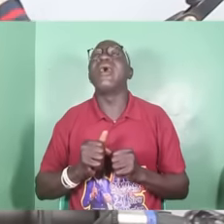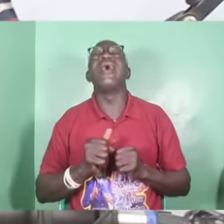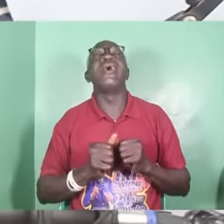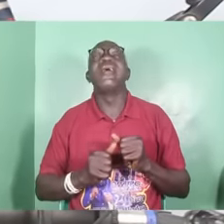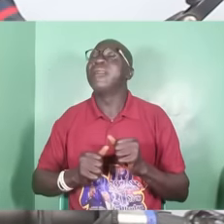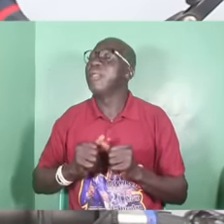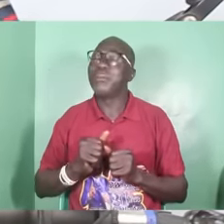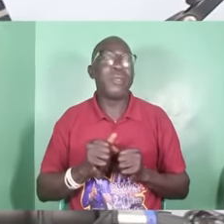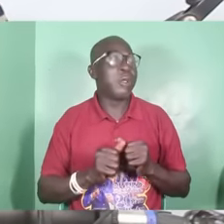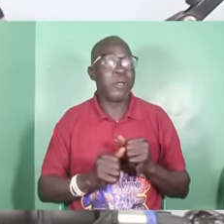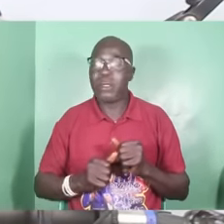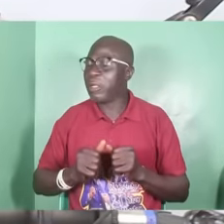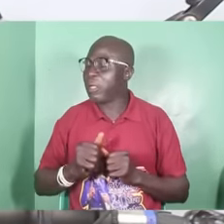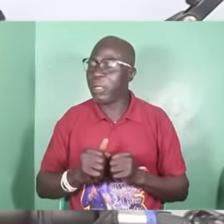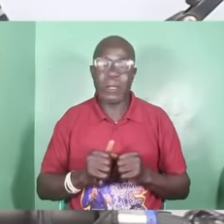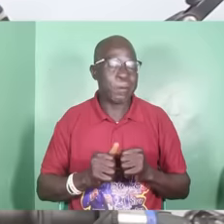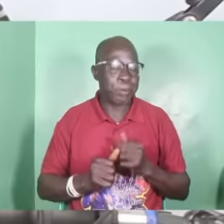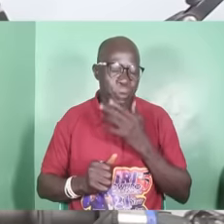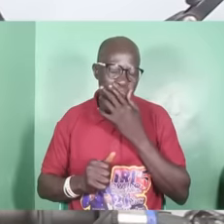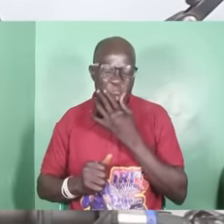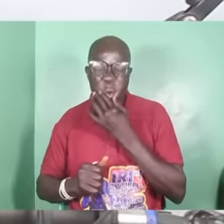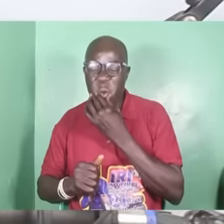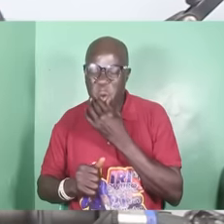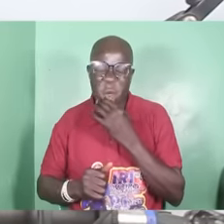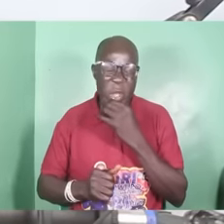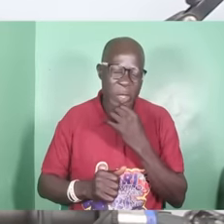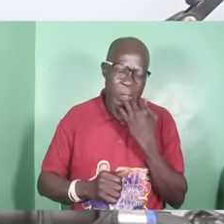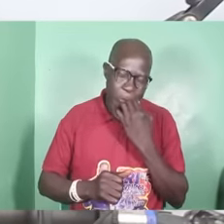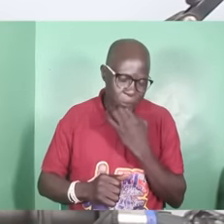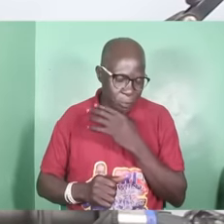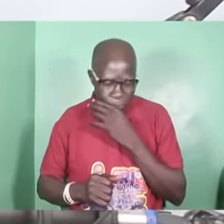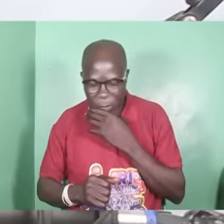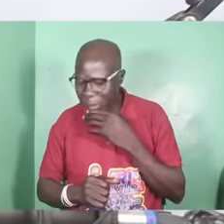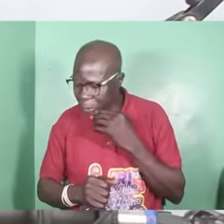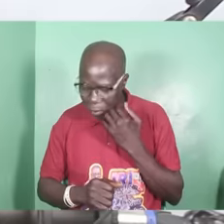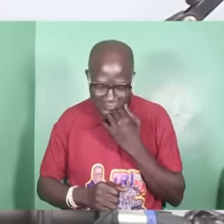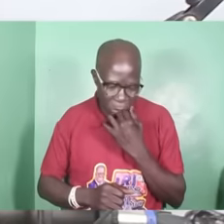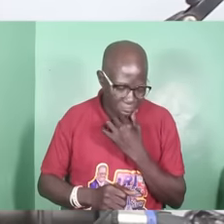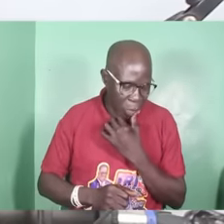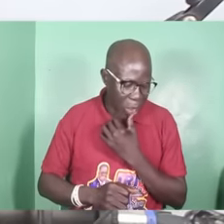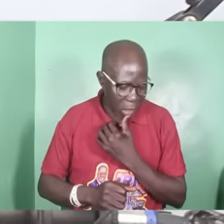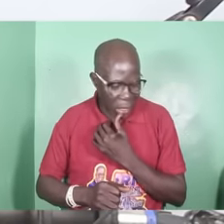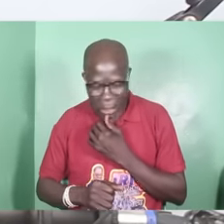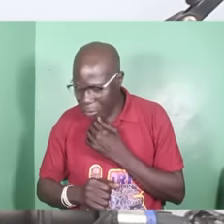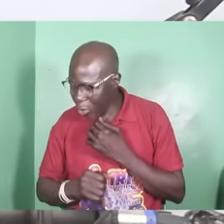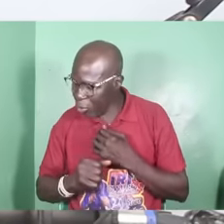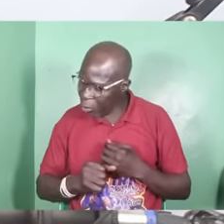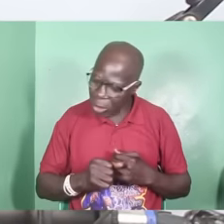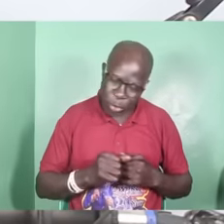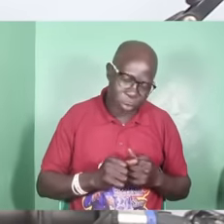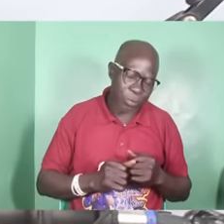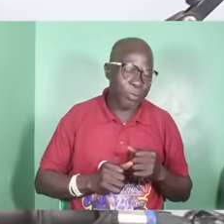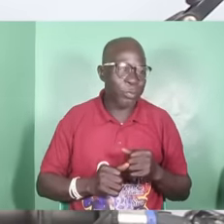oluwa ale mi na re oluwa mo wa dupe ore